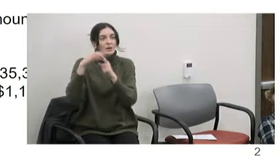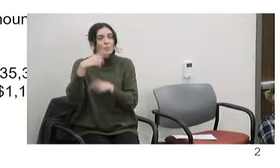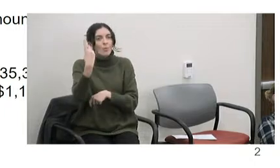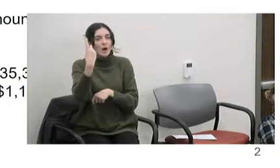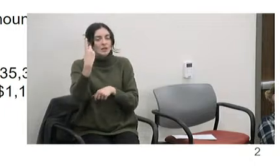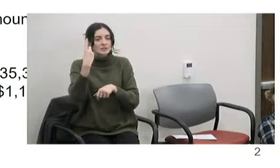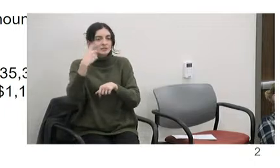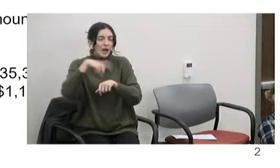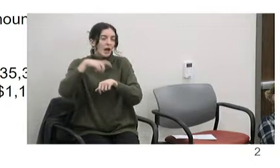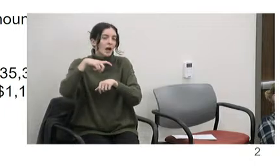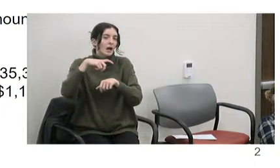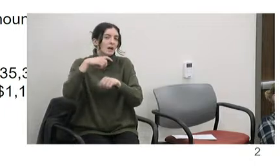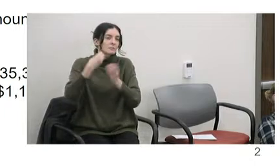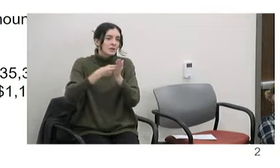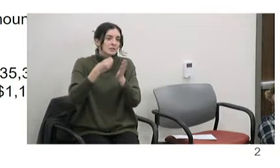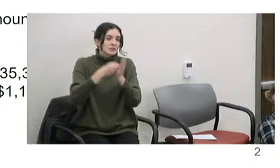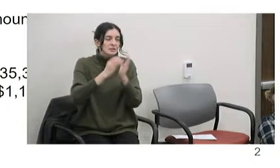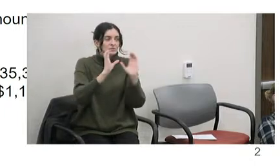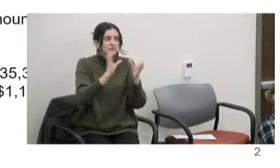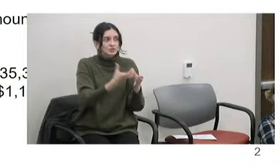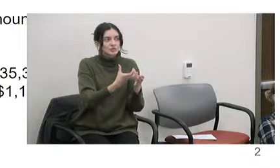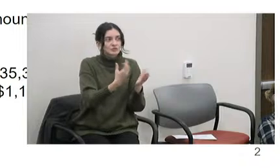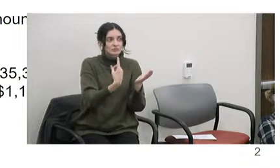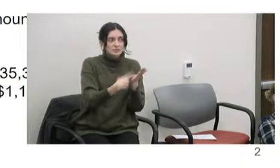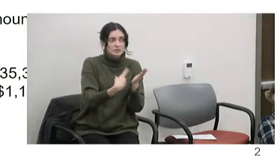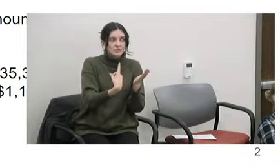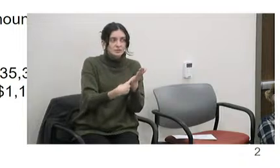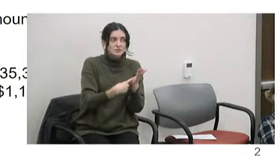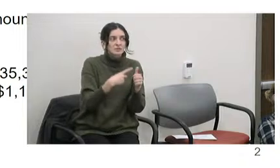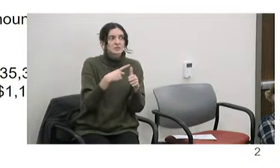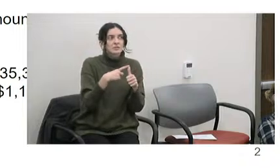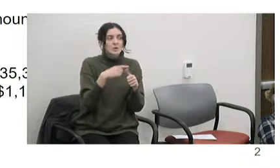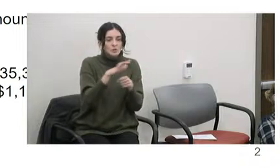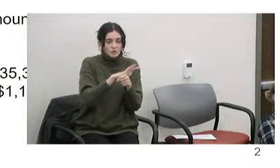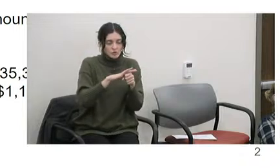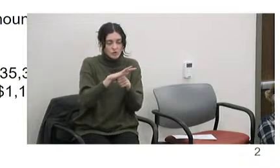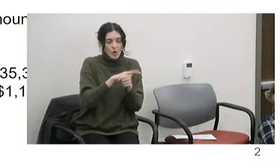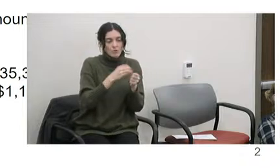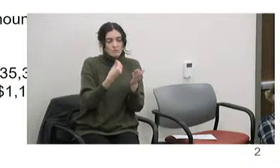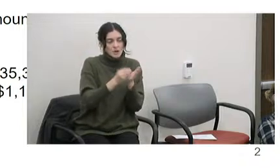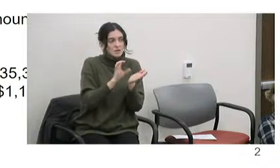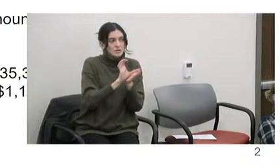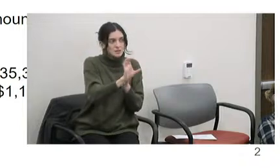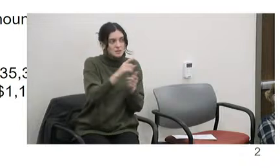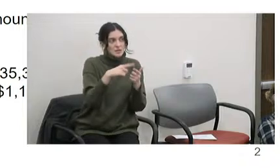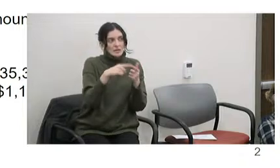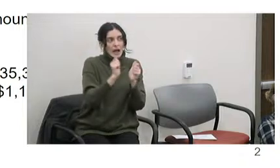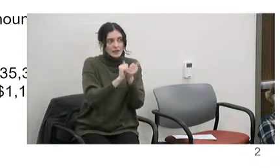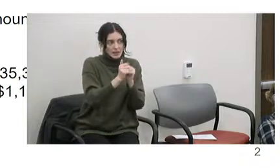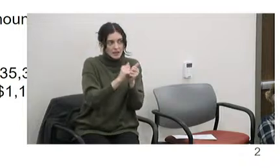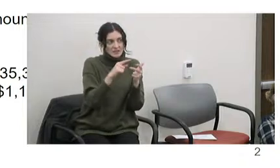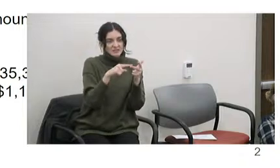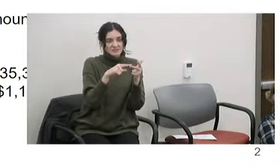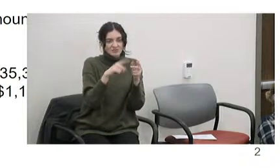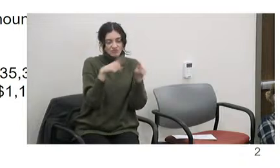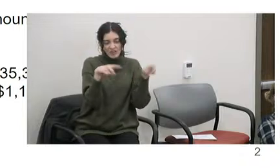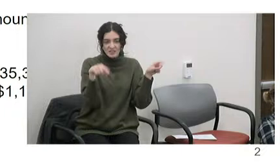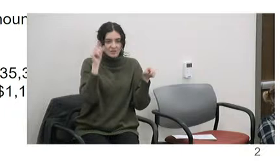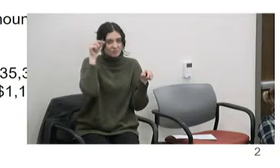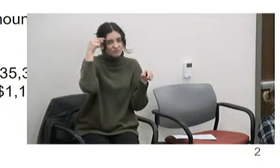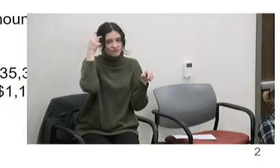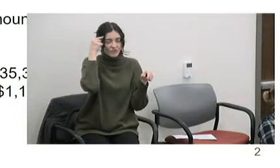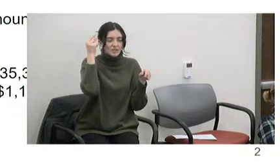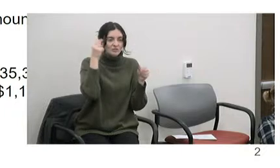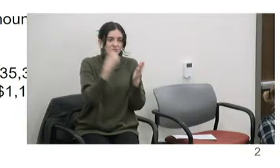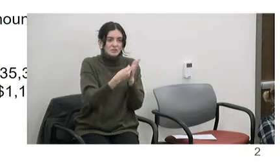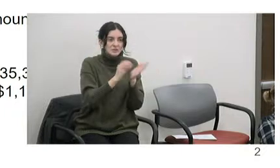about for the last couple of months, the local grants, athletics, and miscellaneous federal grants. I would expect a appropriation